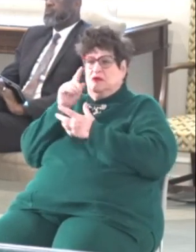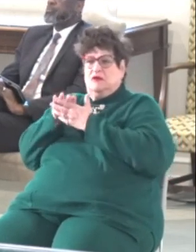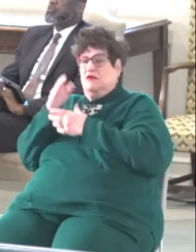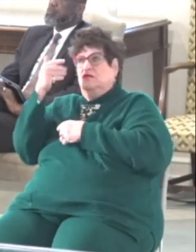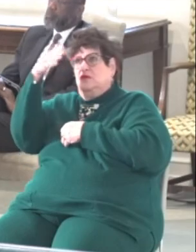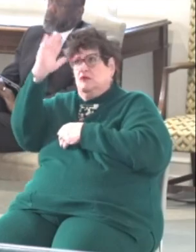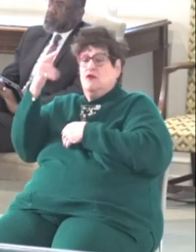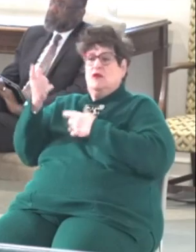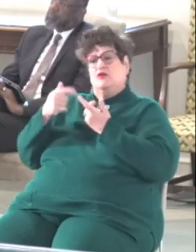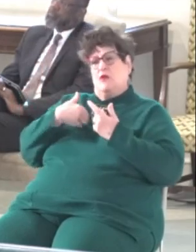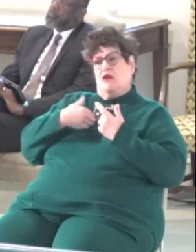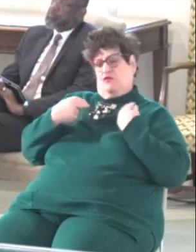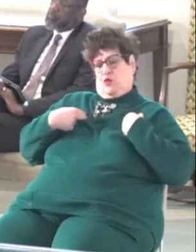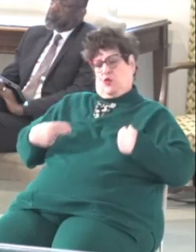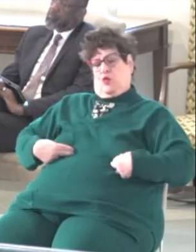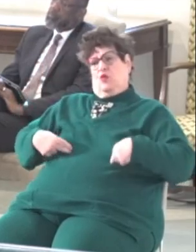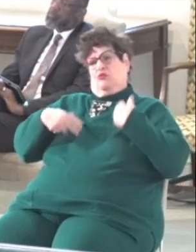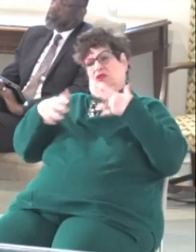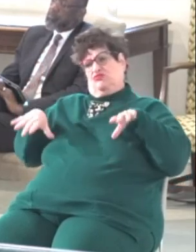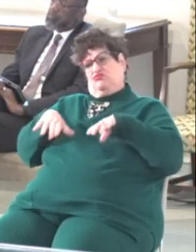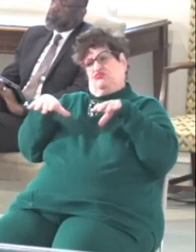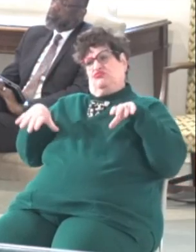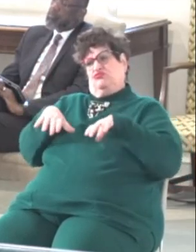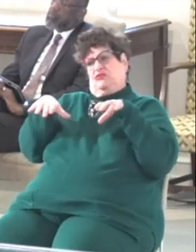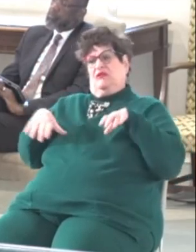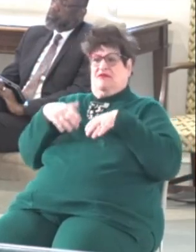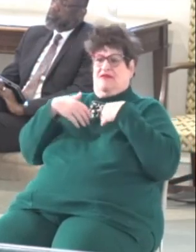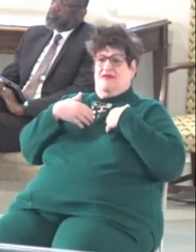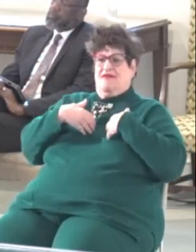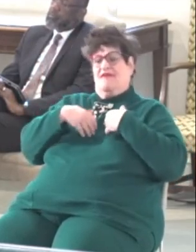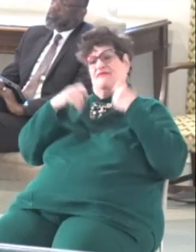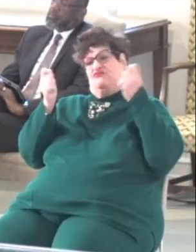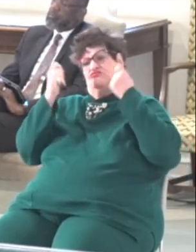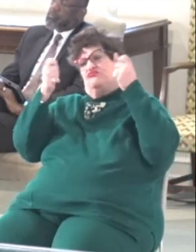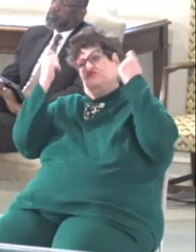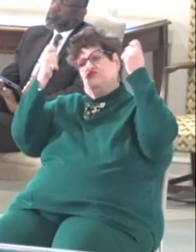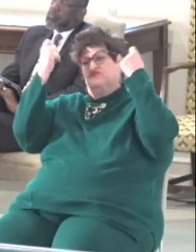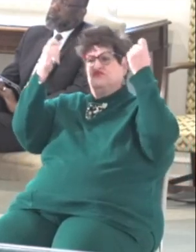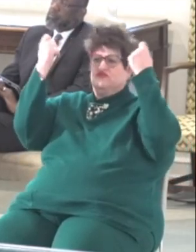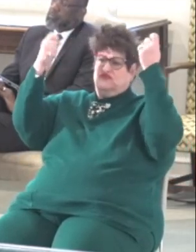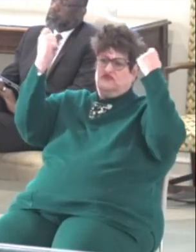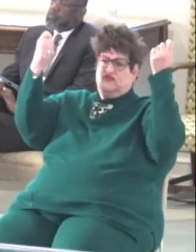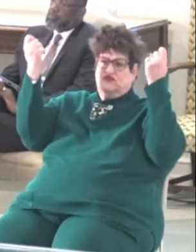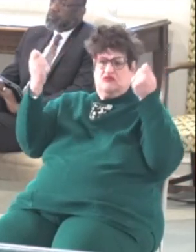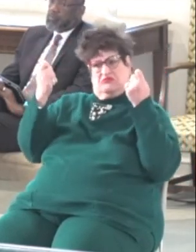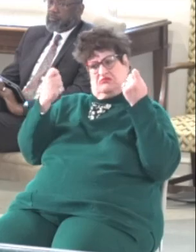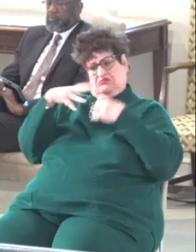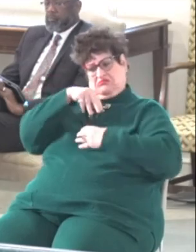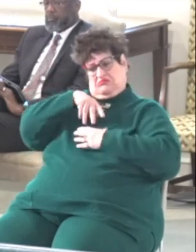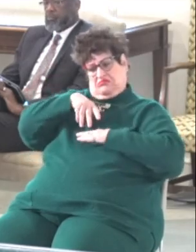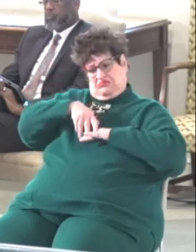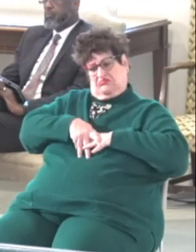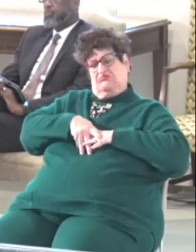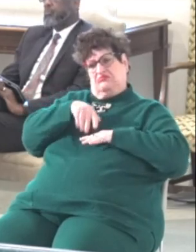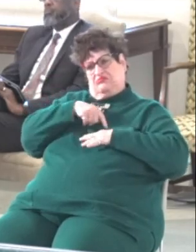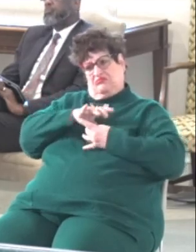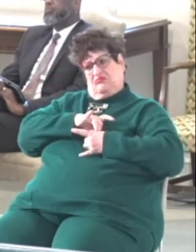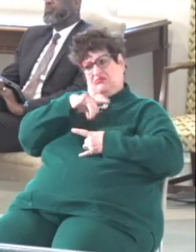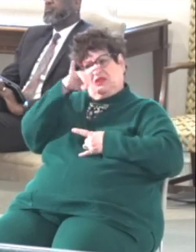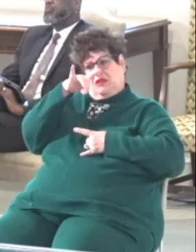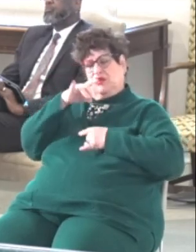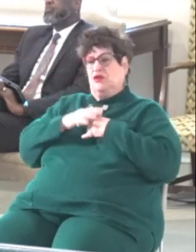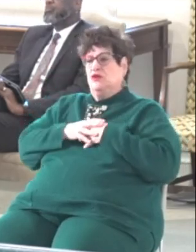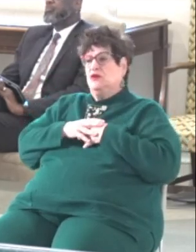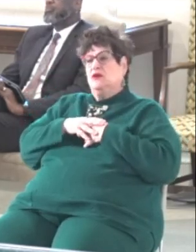continue to have the solstices as a deep-rooted part of their spiritual journey. Marking the solstice